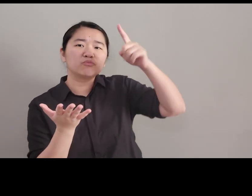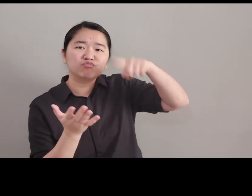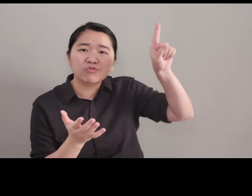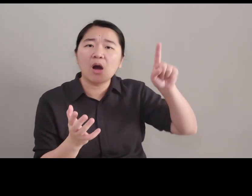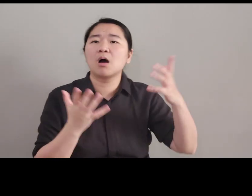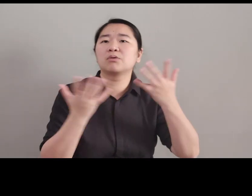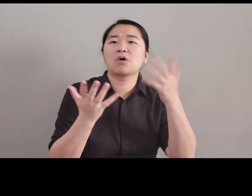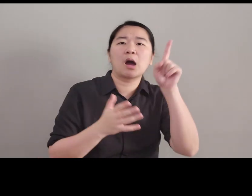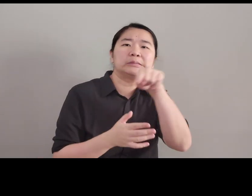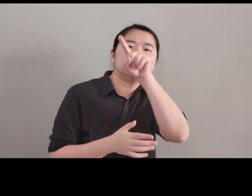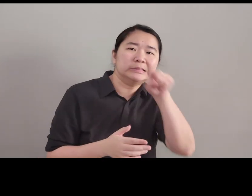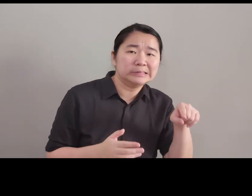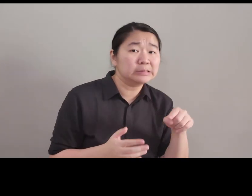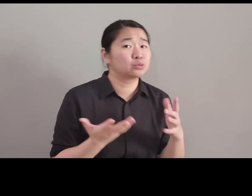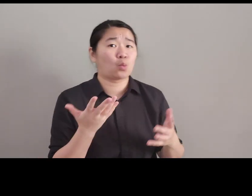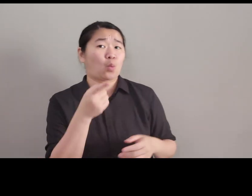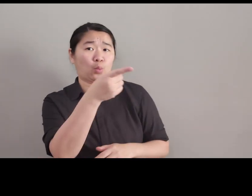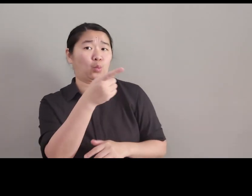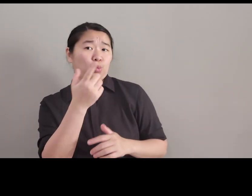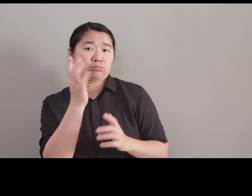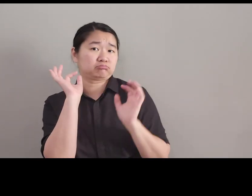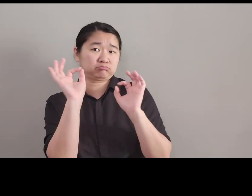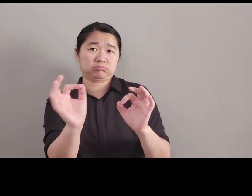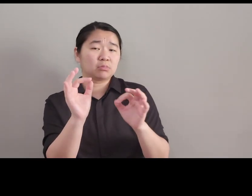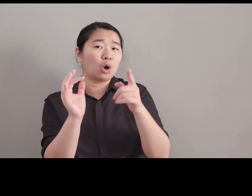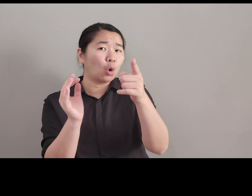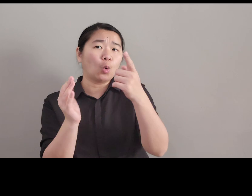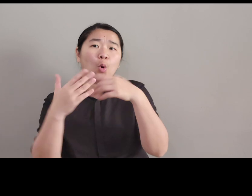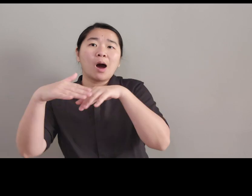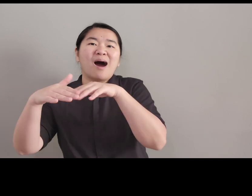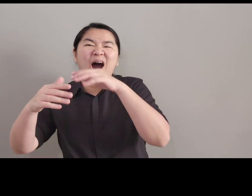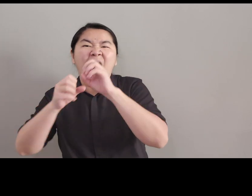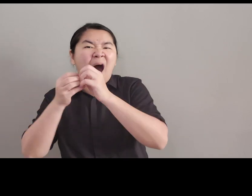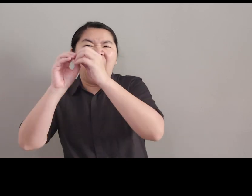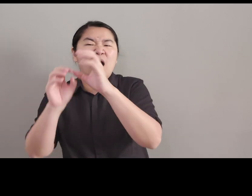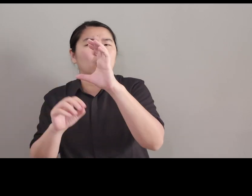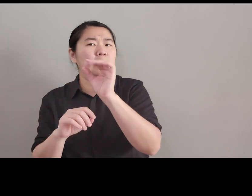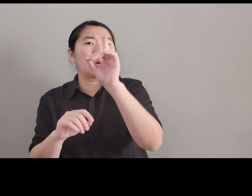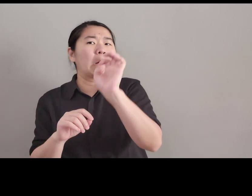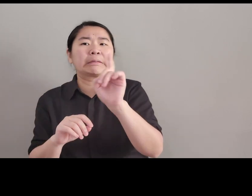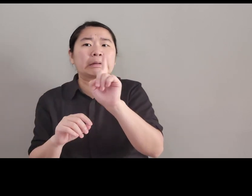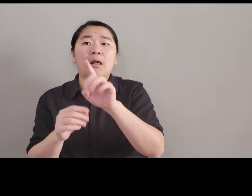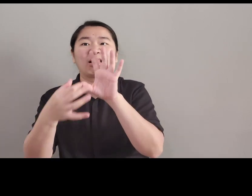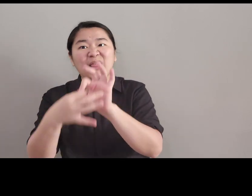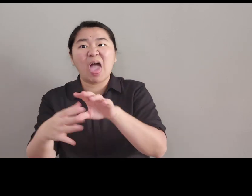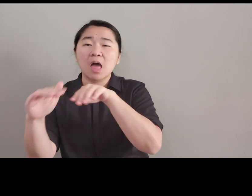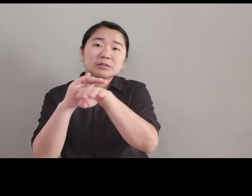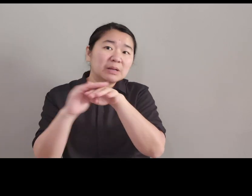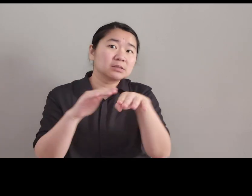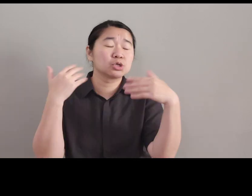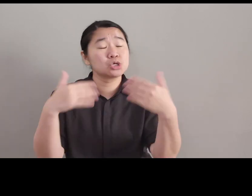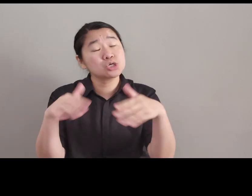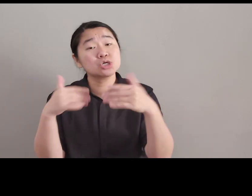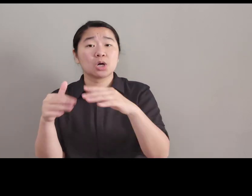don't necessarily need to know absolutely everything about accessibility, because you can't. Nobody can. The